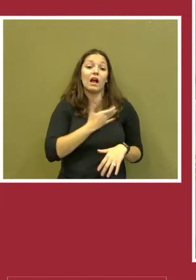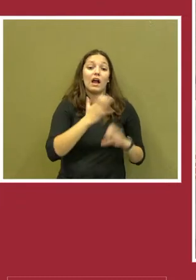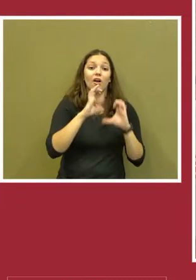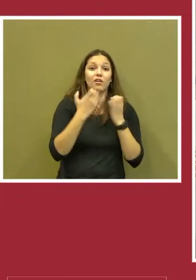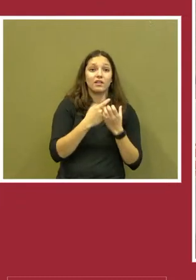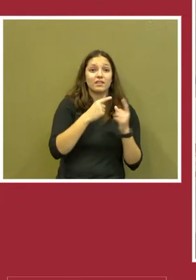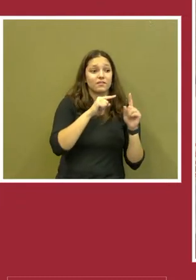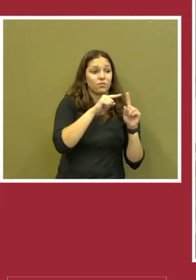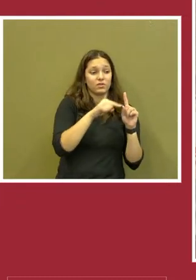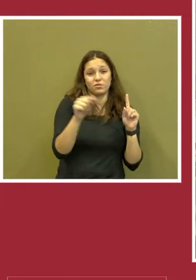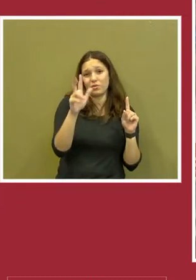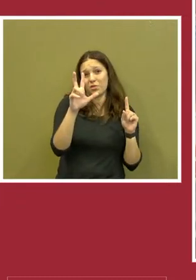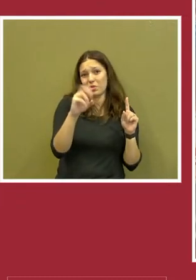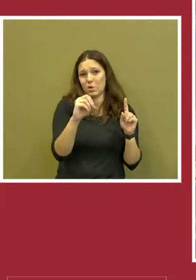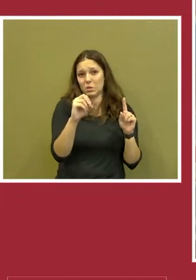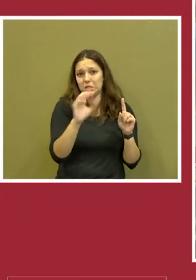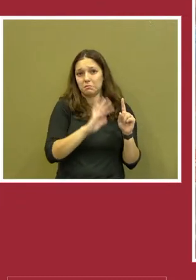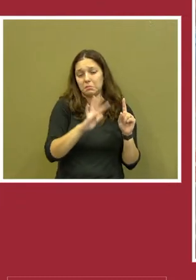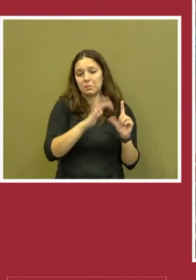like 1 to 30,